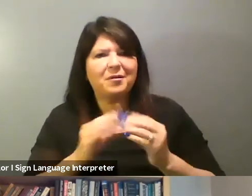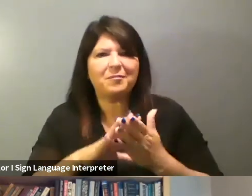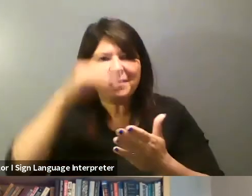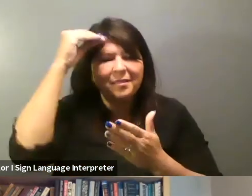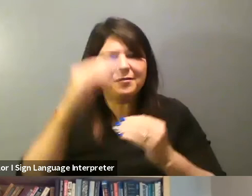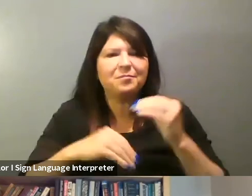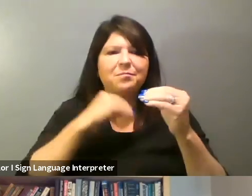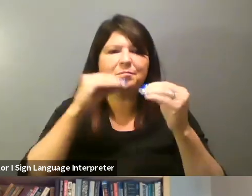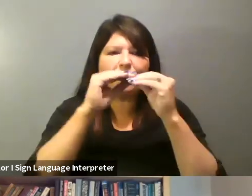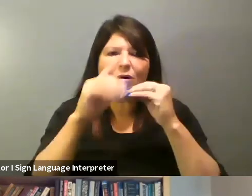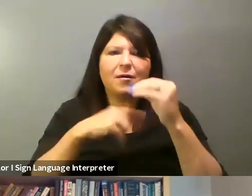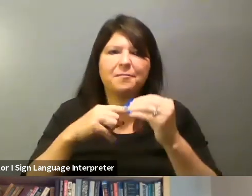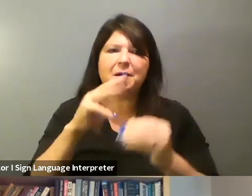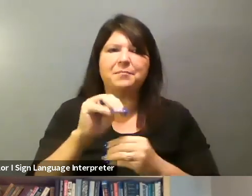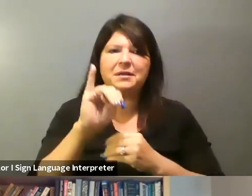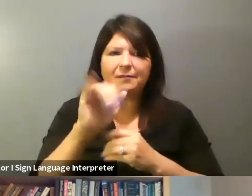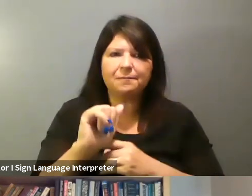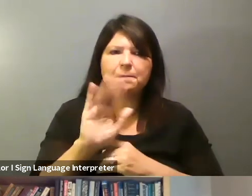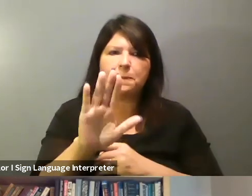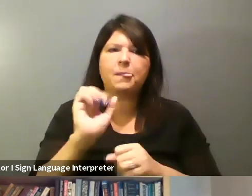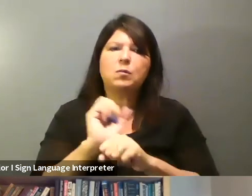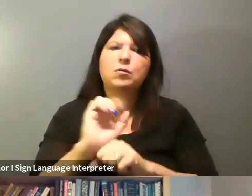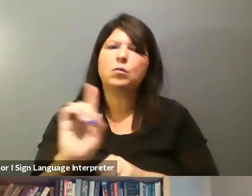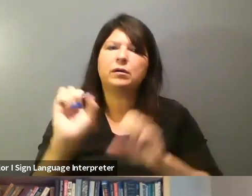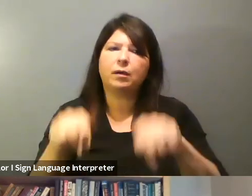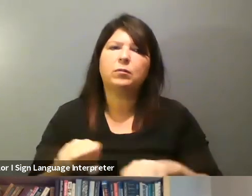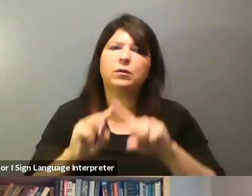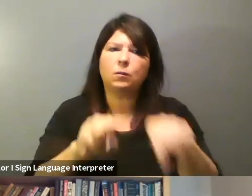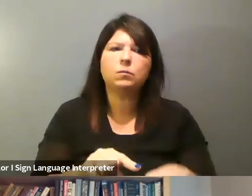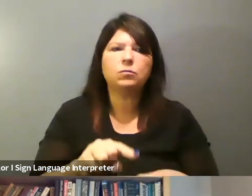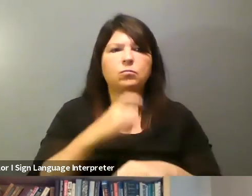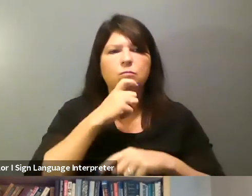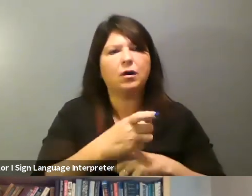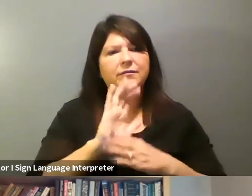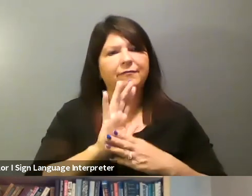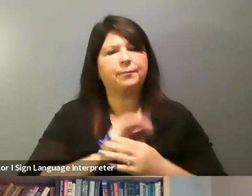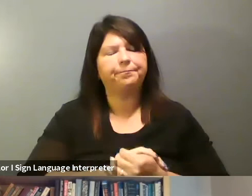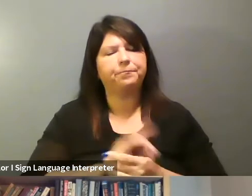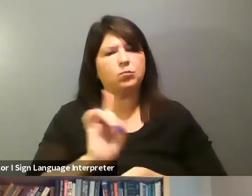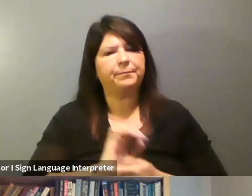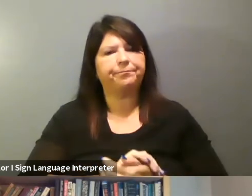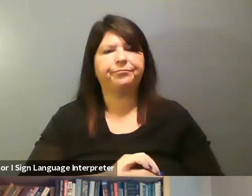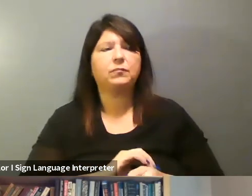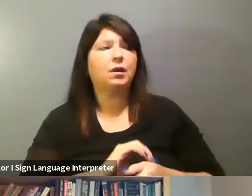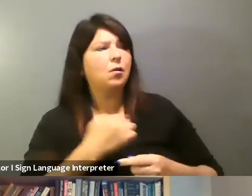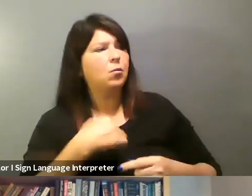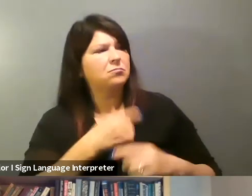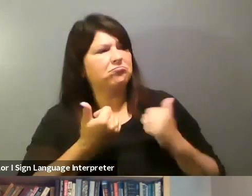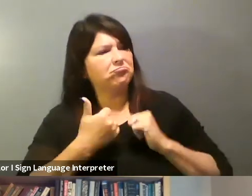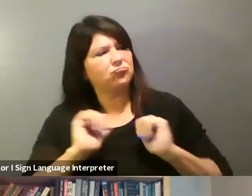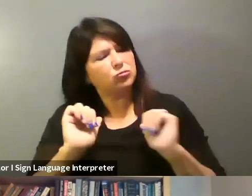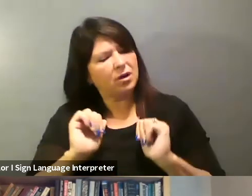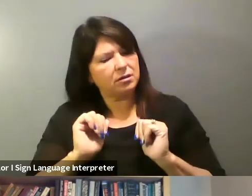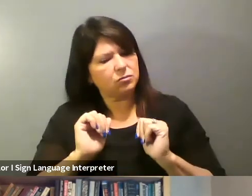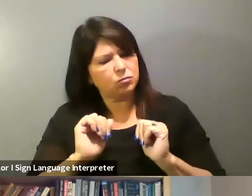Mia's work. Where can we watch this film? Well, it's we're trying to get it out on a broad platform, but